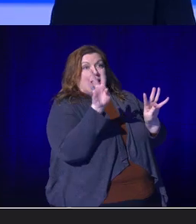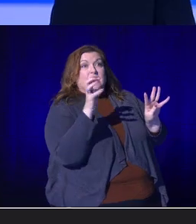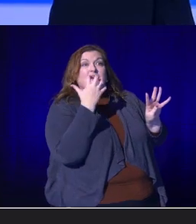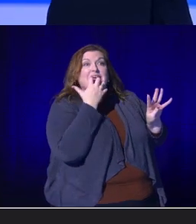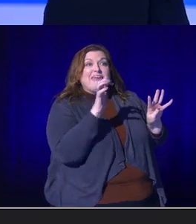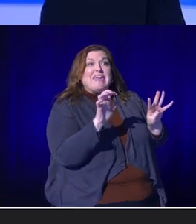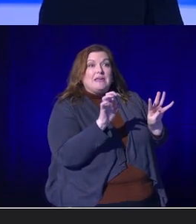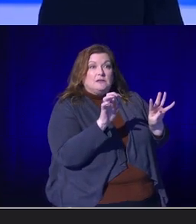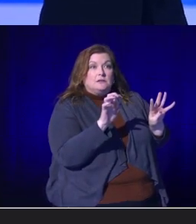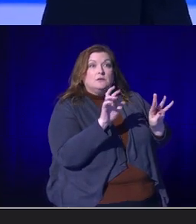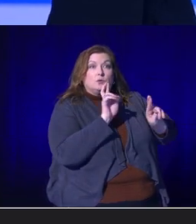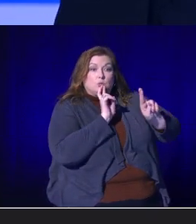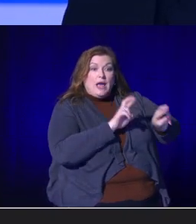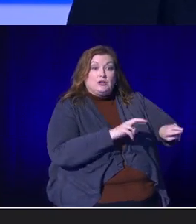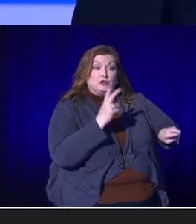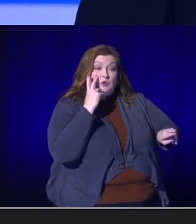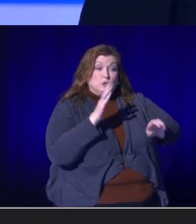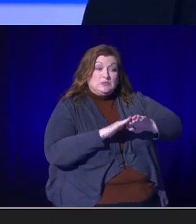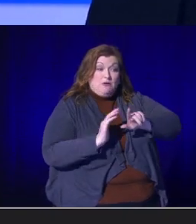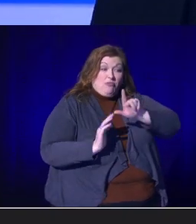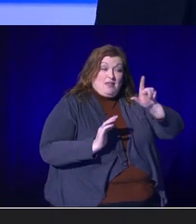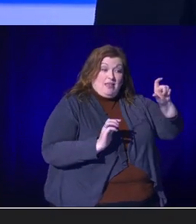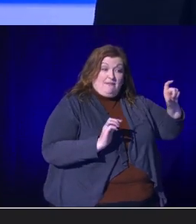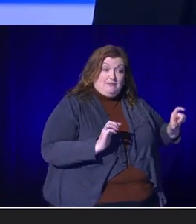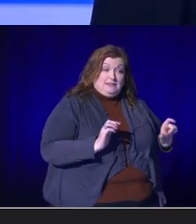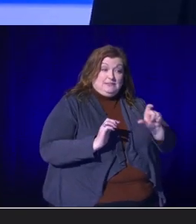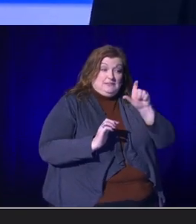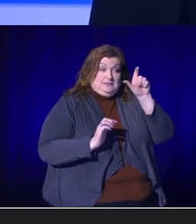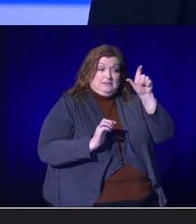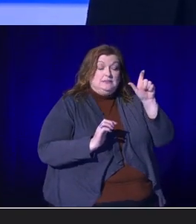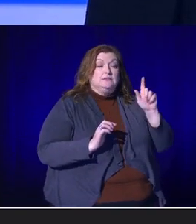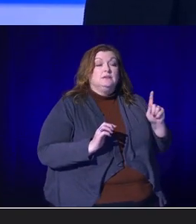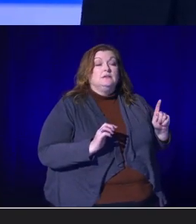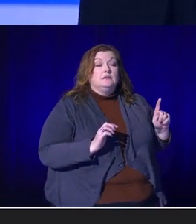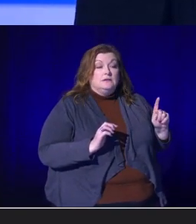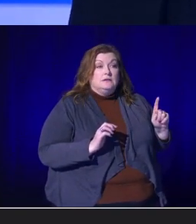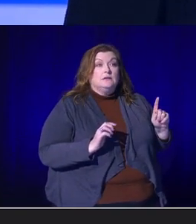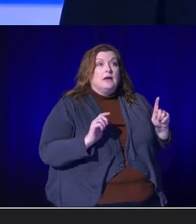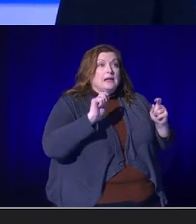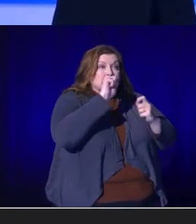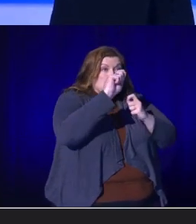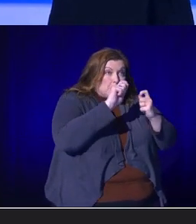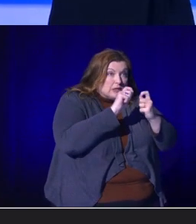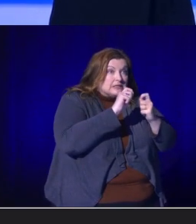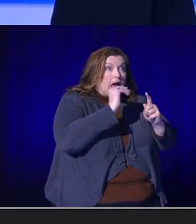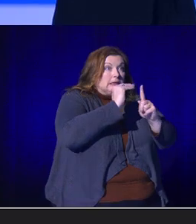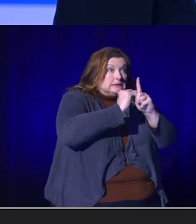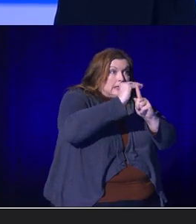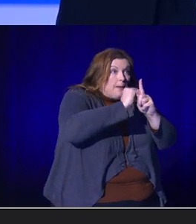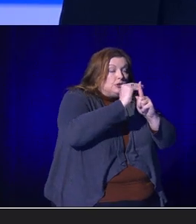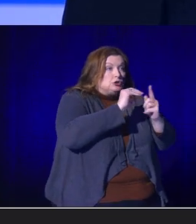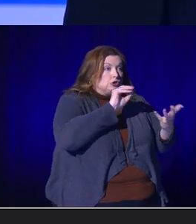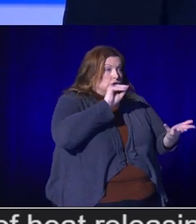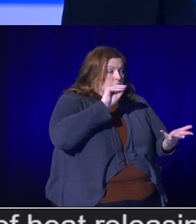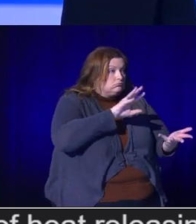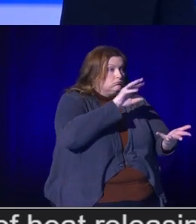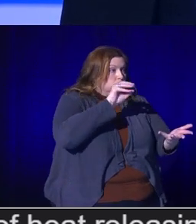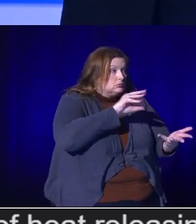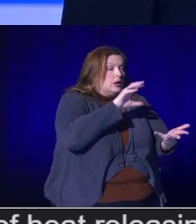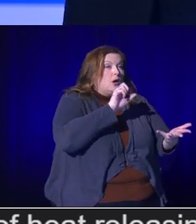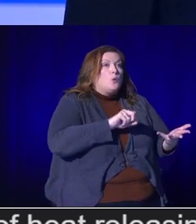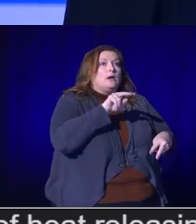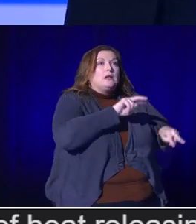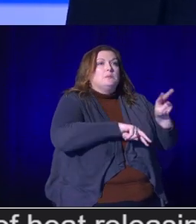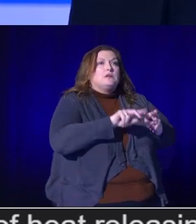releasing reactions, which you're seeing on the left, and does this at a very precise temperature so that we can observe where that